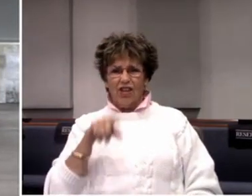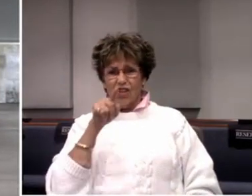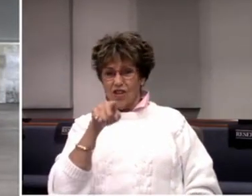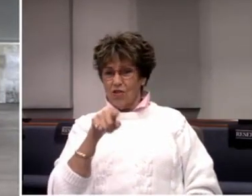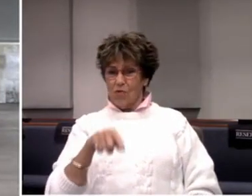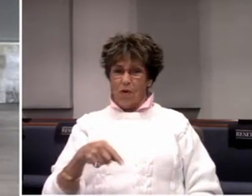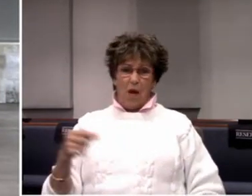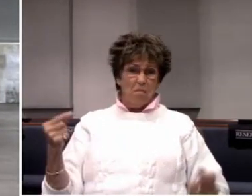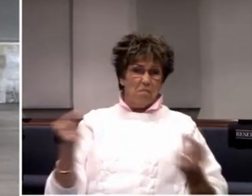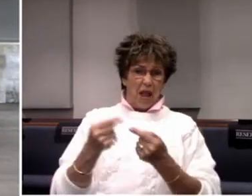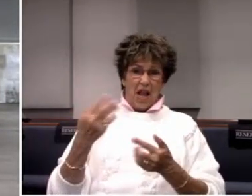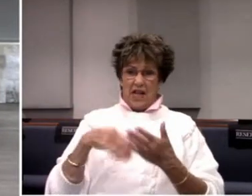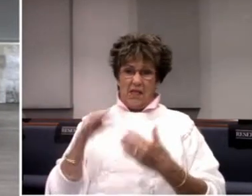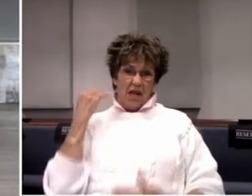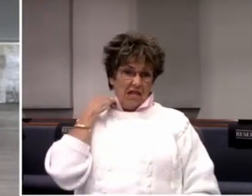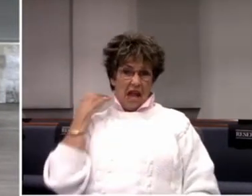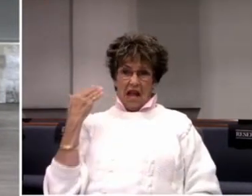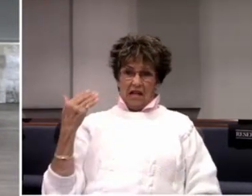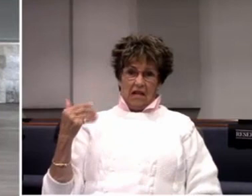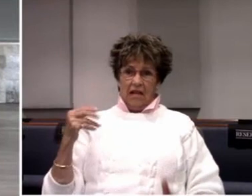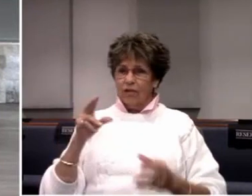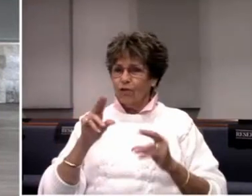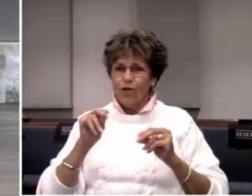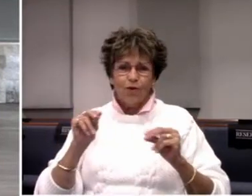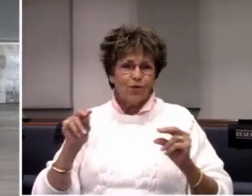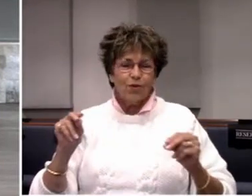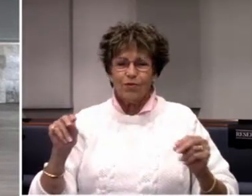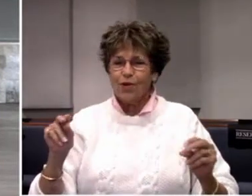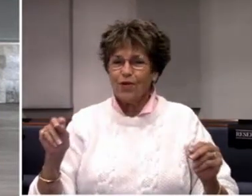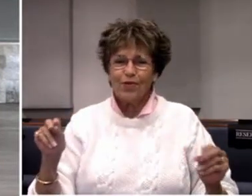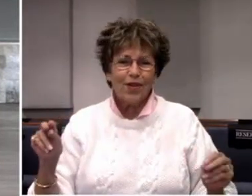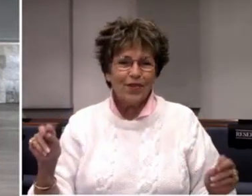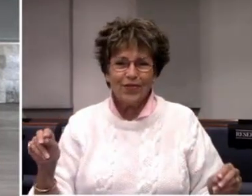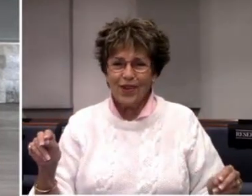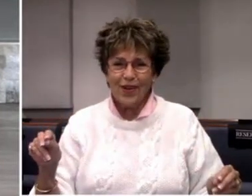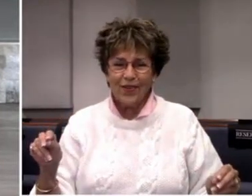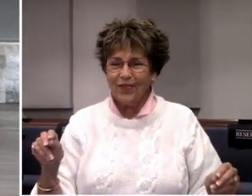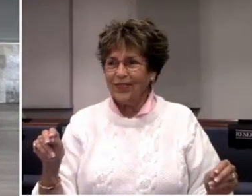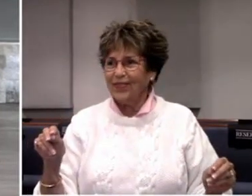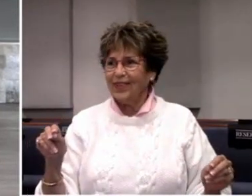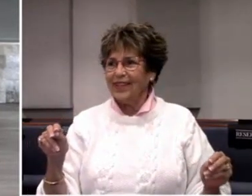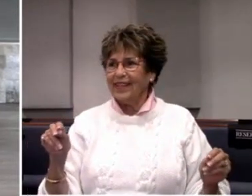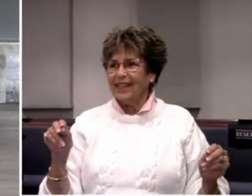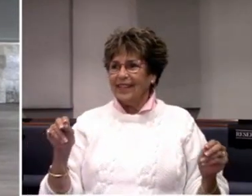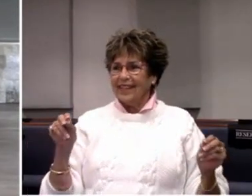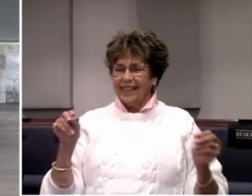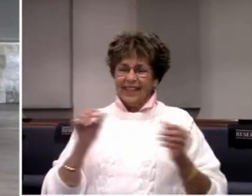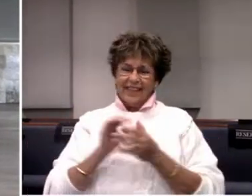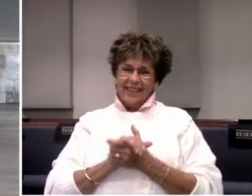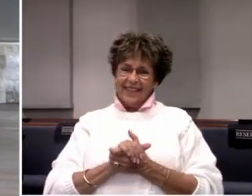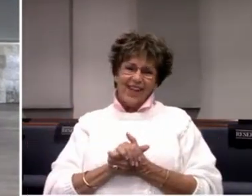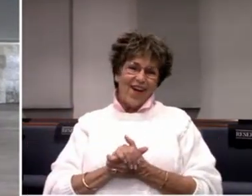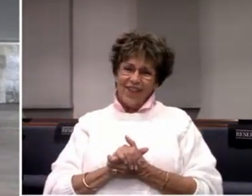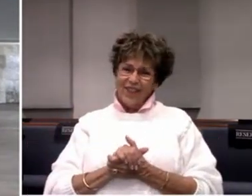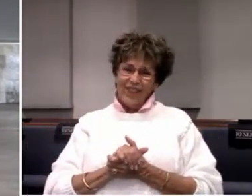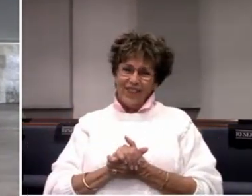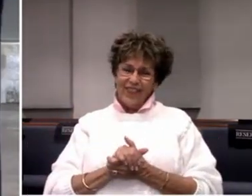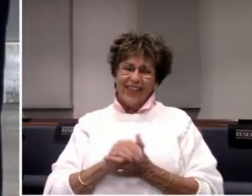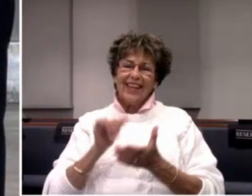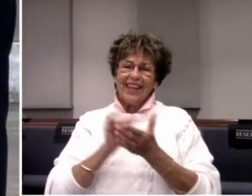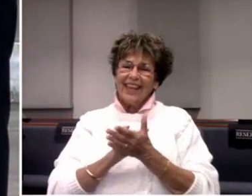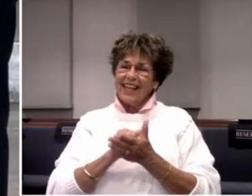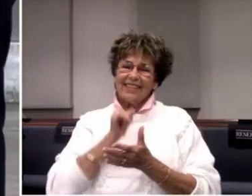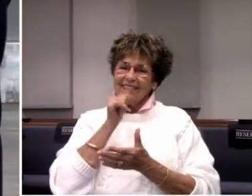because we wanted you to be saved. That should be your relationship to people. And if we're acting in these other